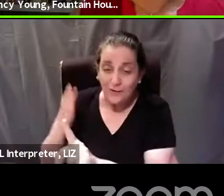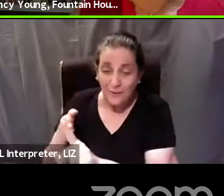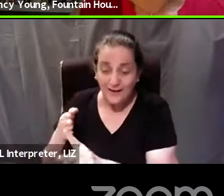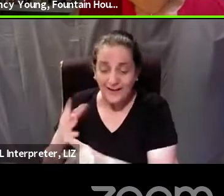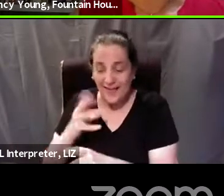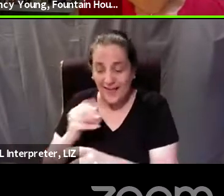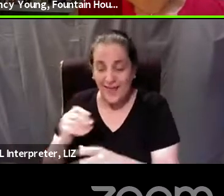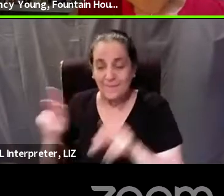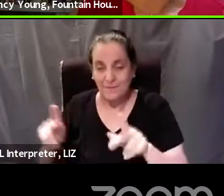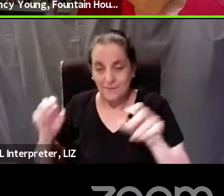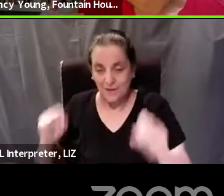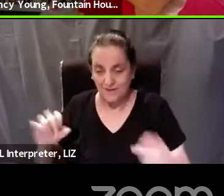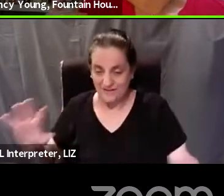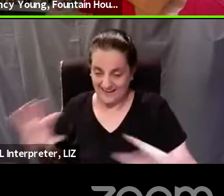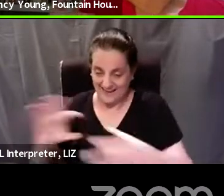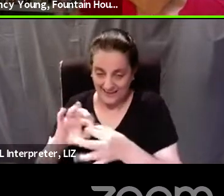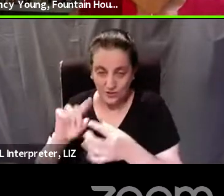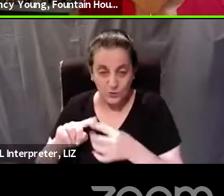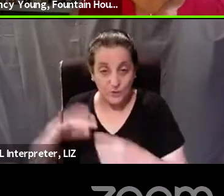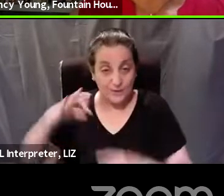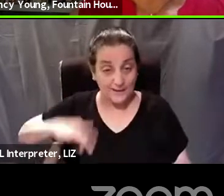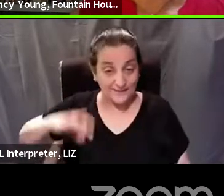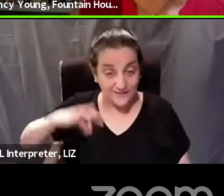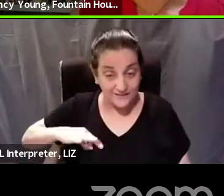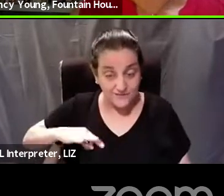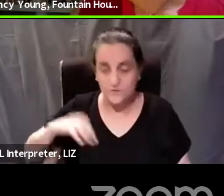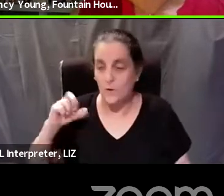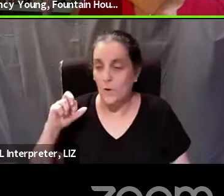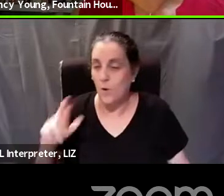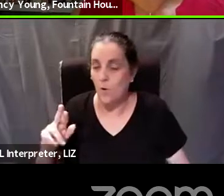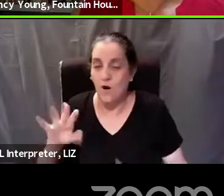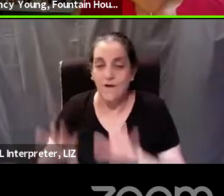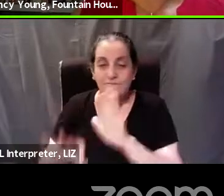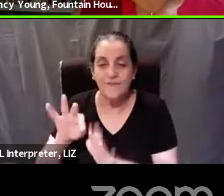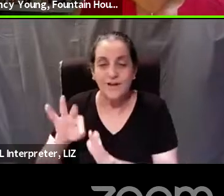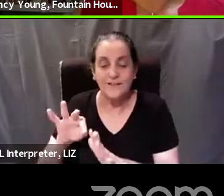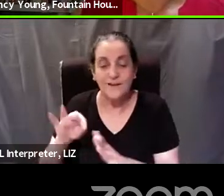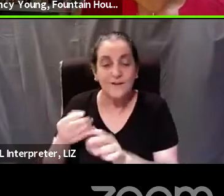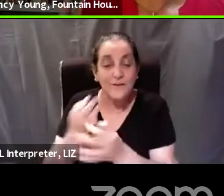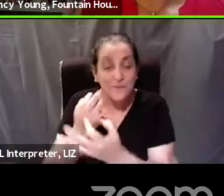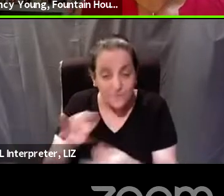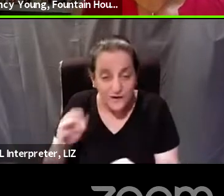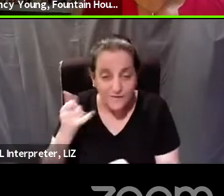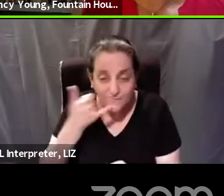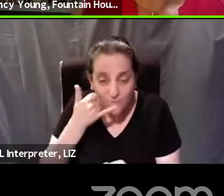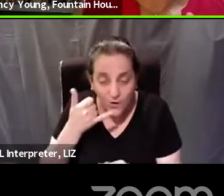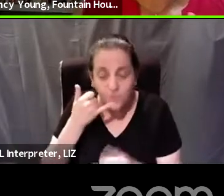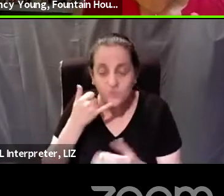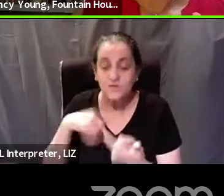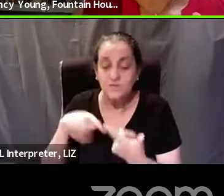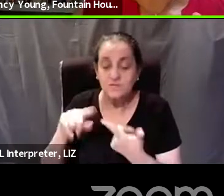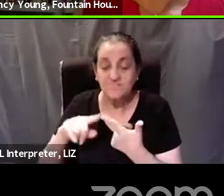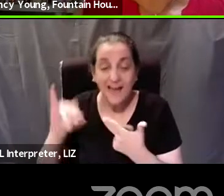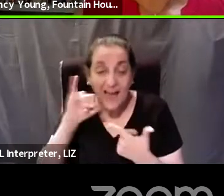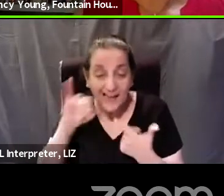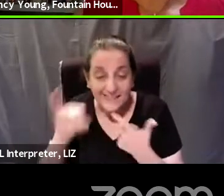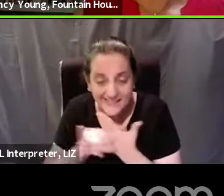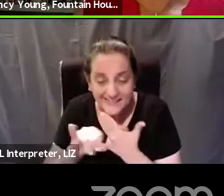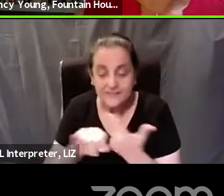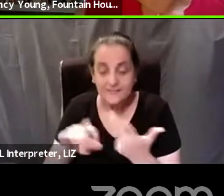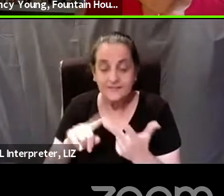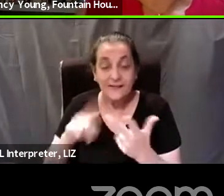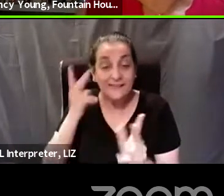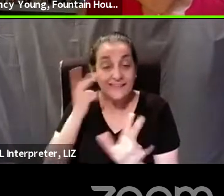to benefits, connecting people to getting free phones, getting IDs, seeing our psychiatrist, even